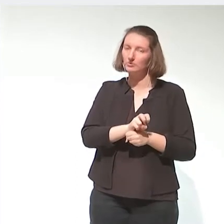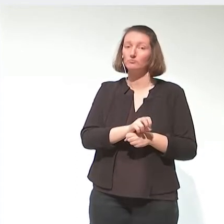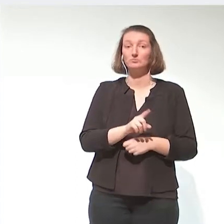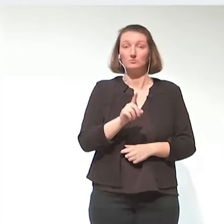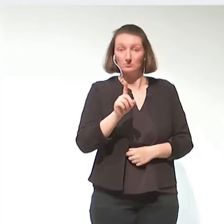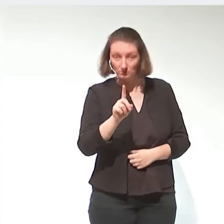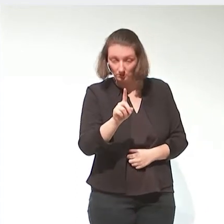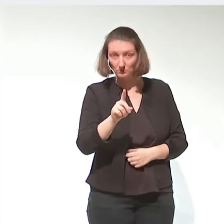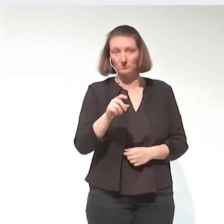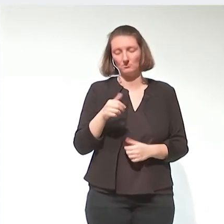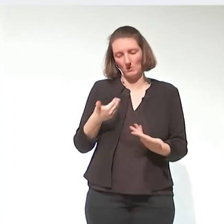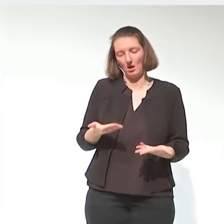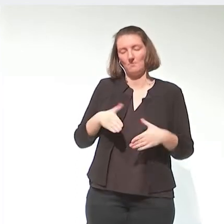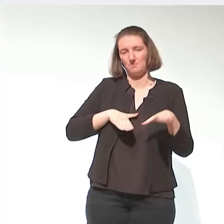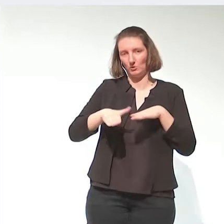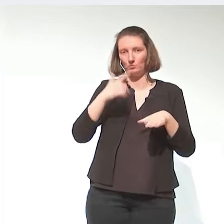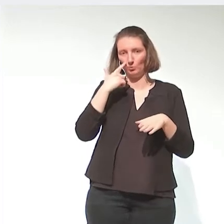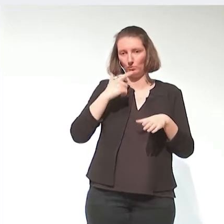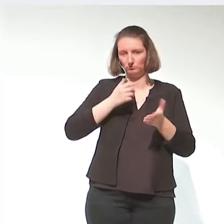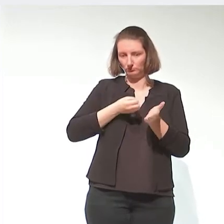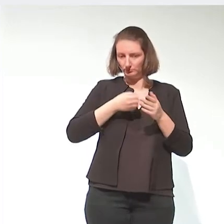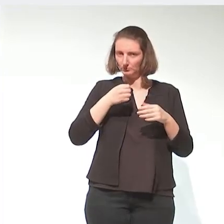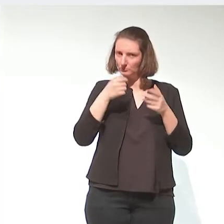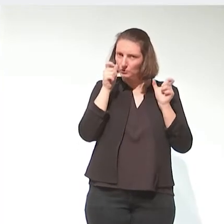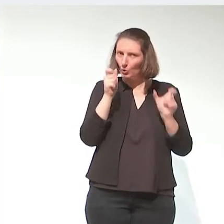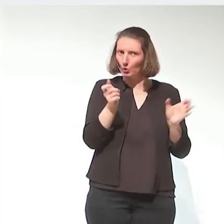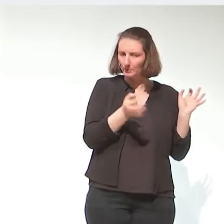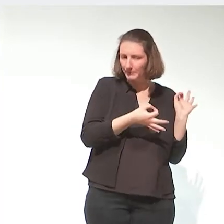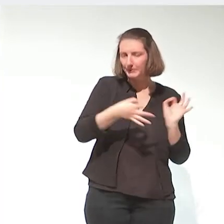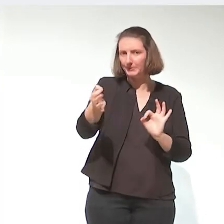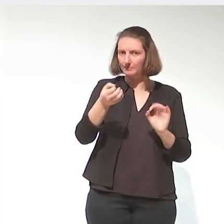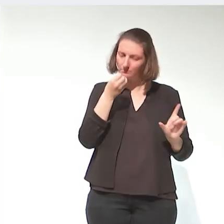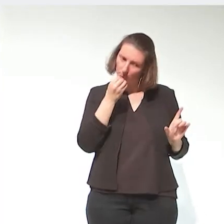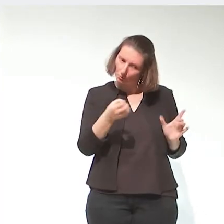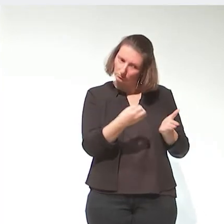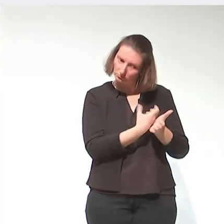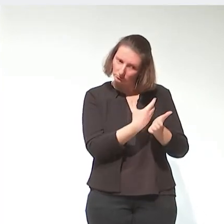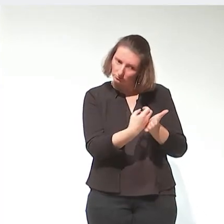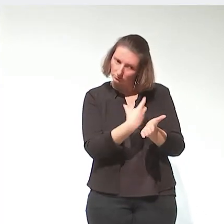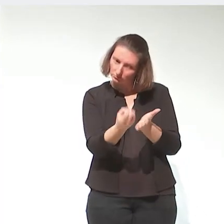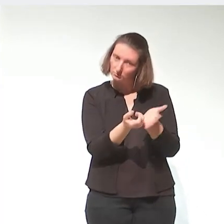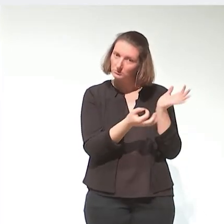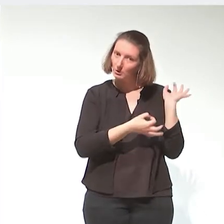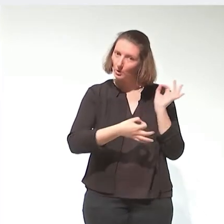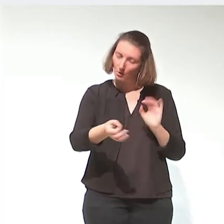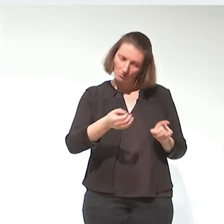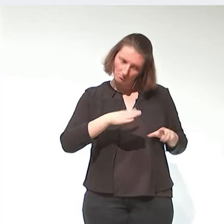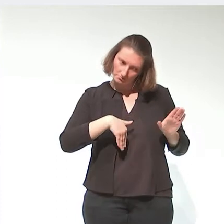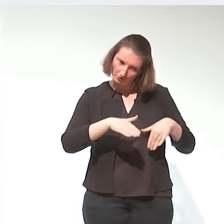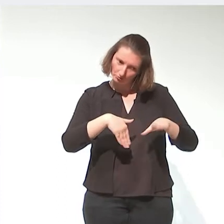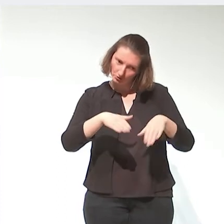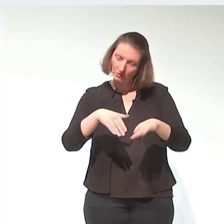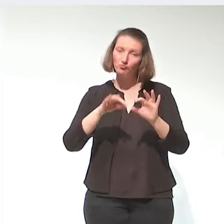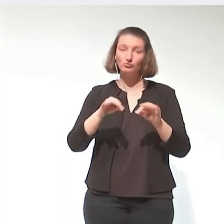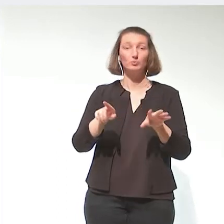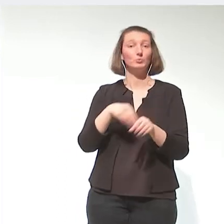and also focus on certain challenges such as pedestrianization, which in Malta need more and more focus. There's also